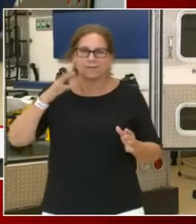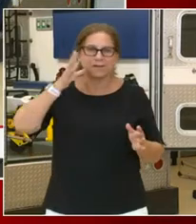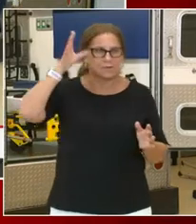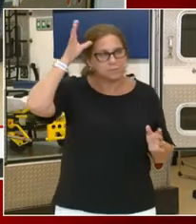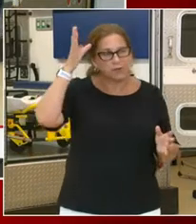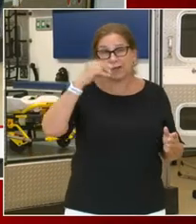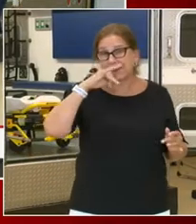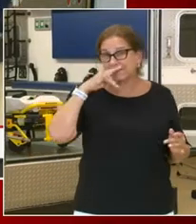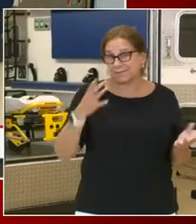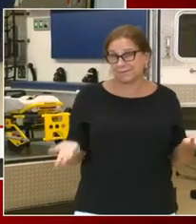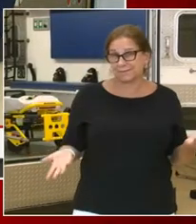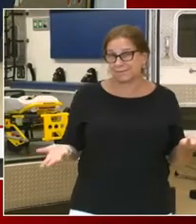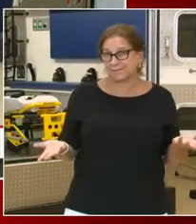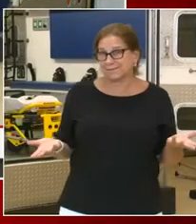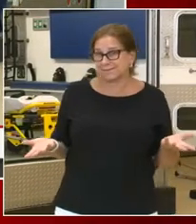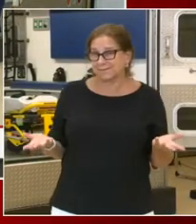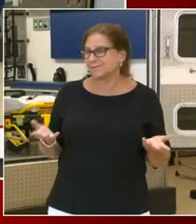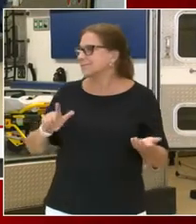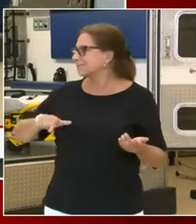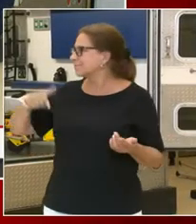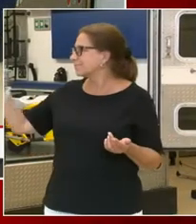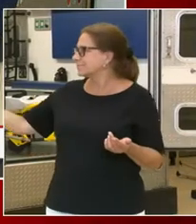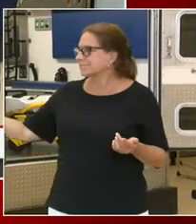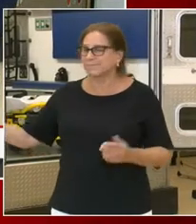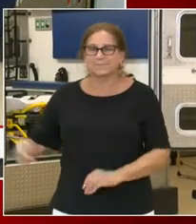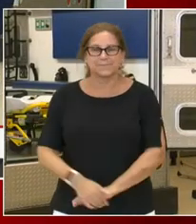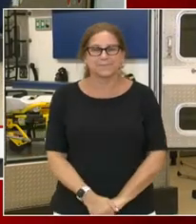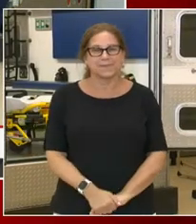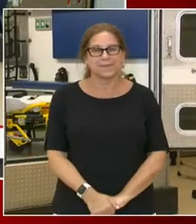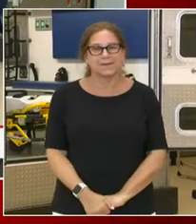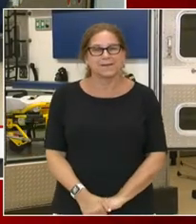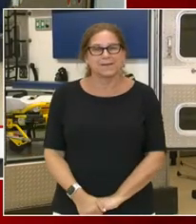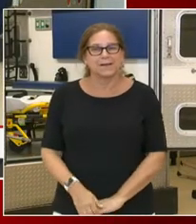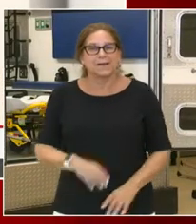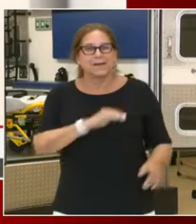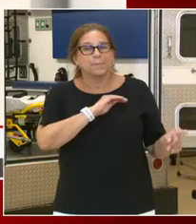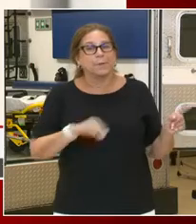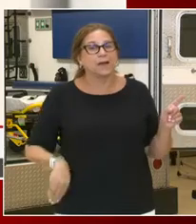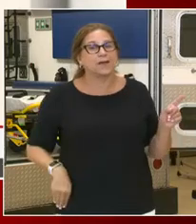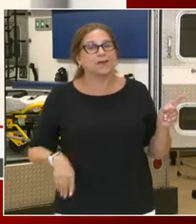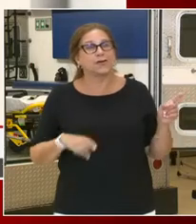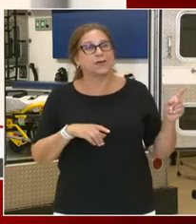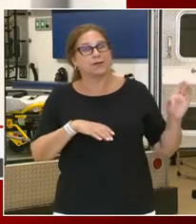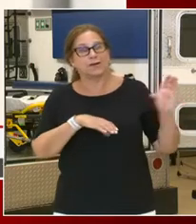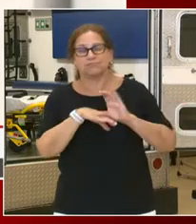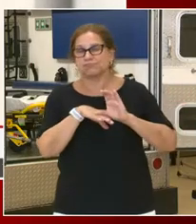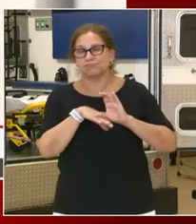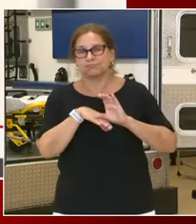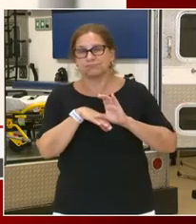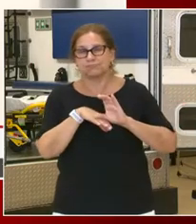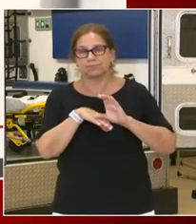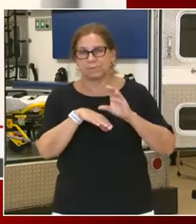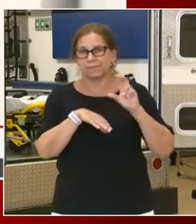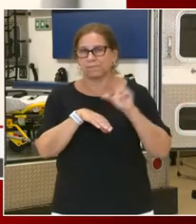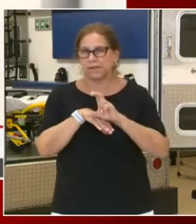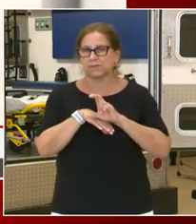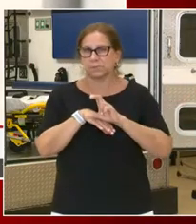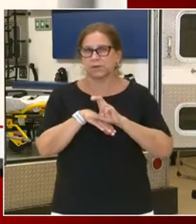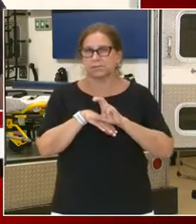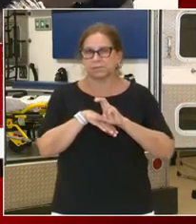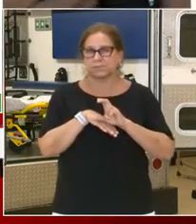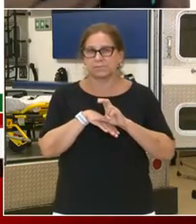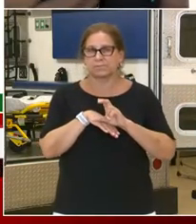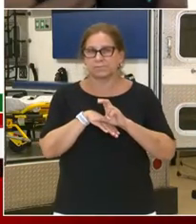Mayor Bowser for the investment and increasing the funding formula, and also for sharing that with our educators early. So they knew in advance